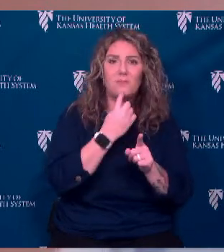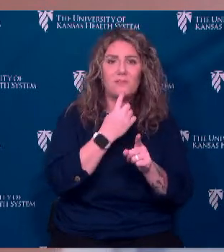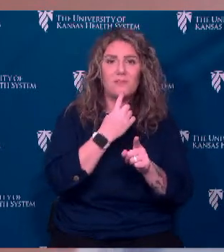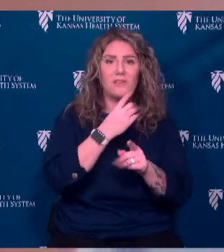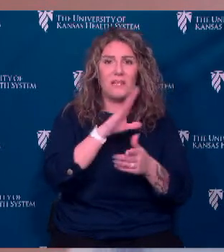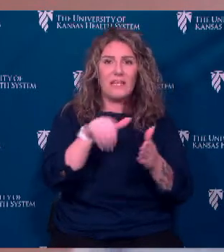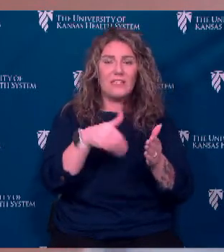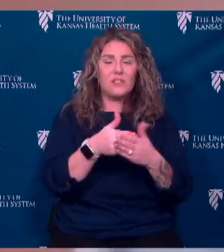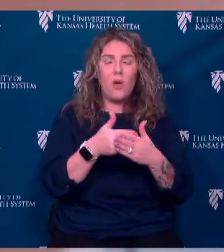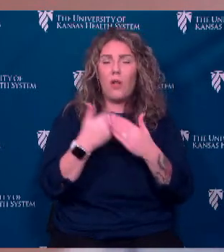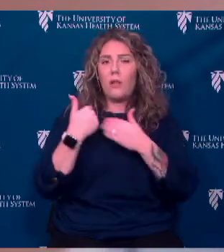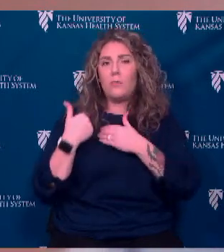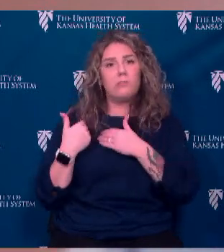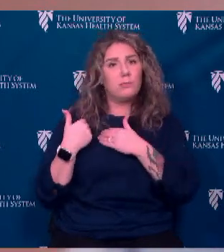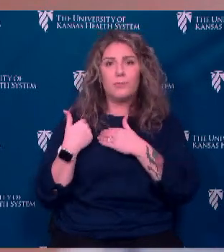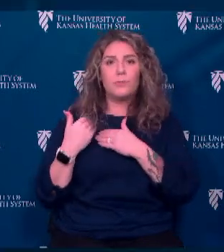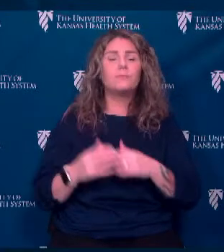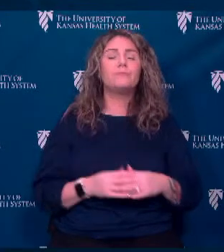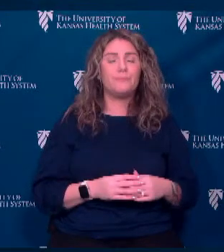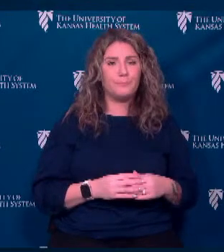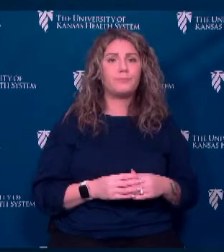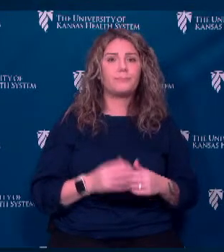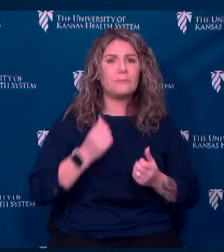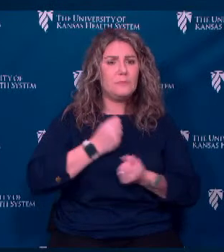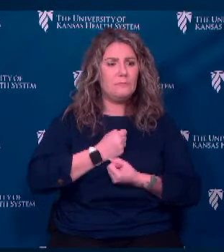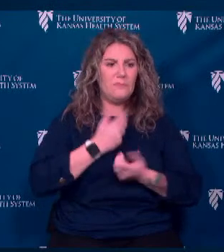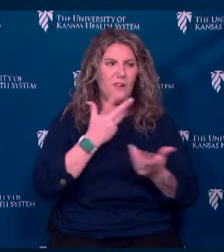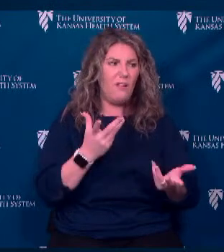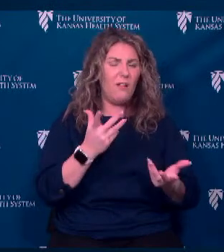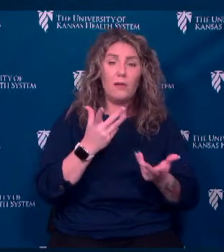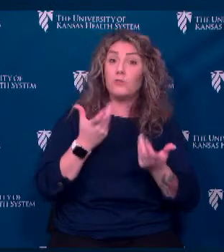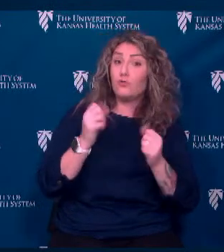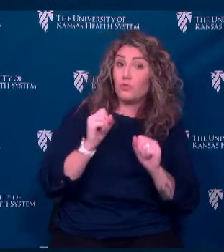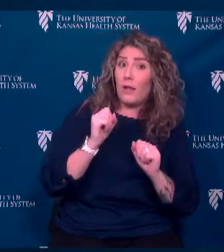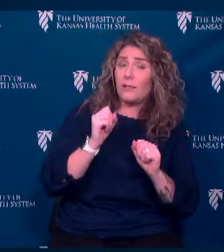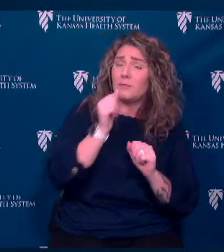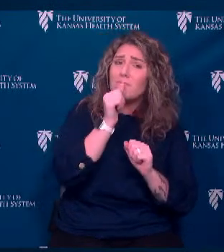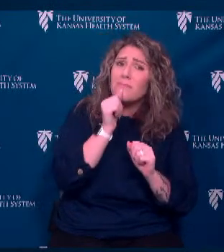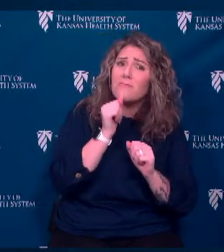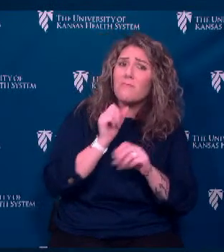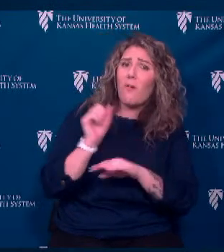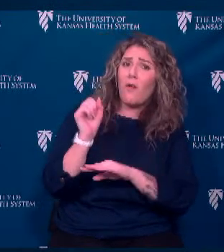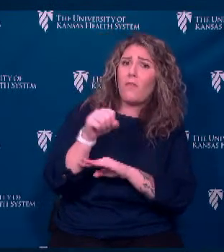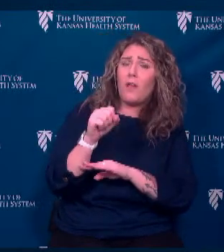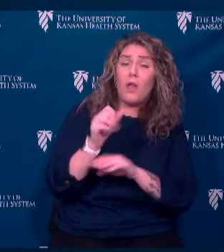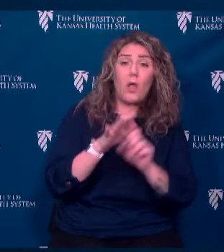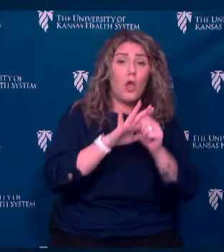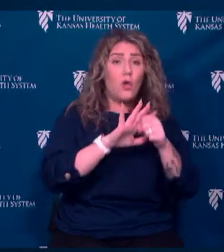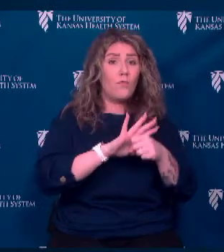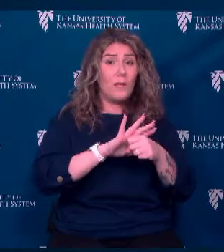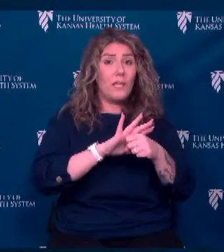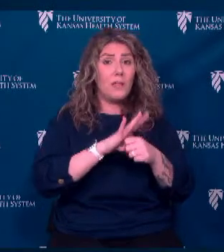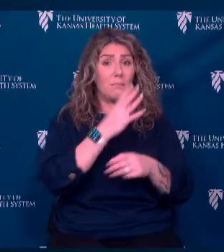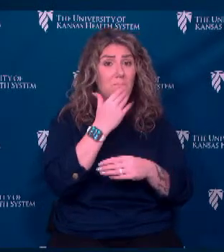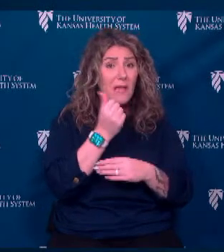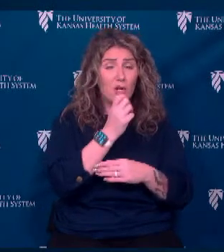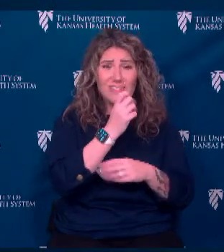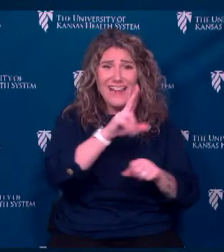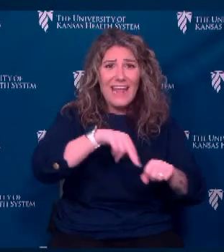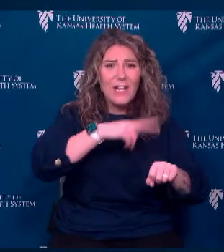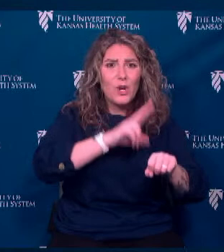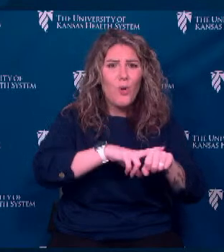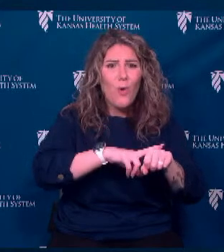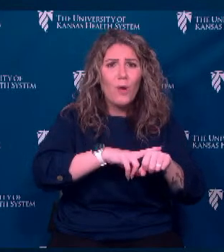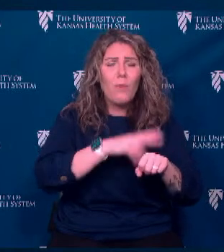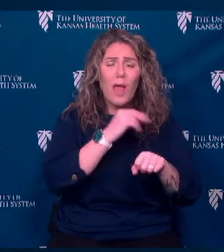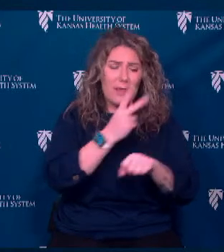taking a toll. Yeah, trying to get through this, just to be clear, COVID better is not normal. And for the patients